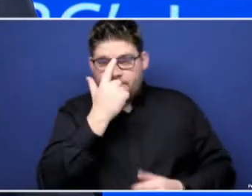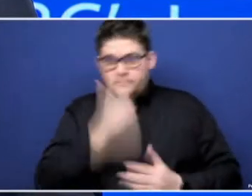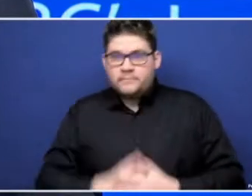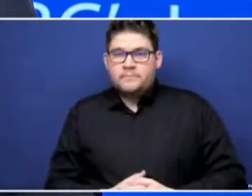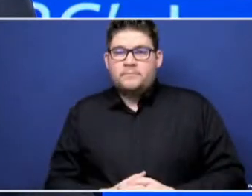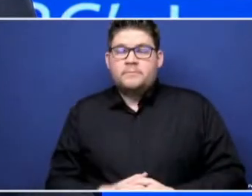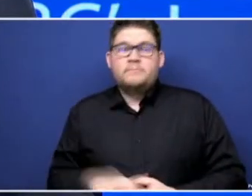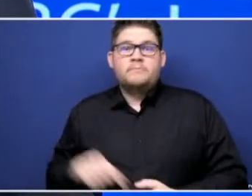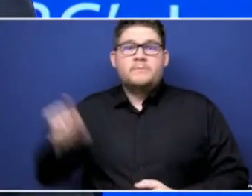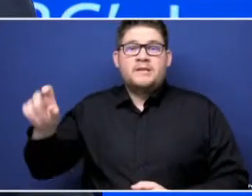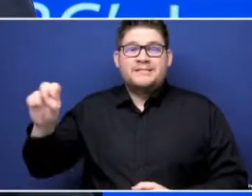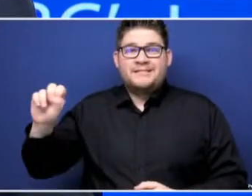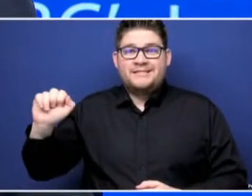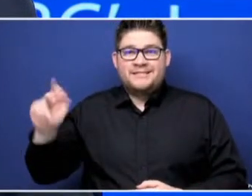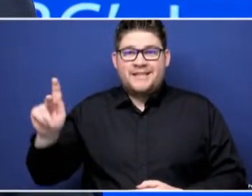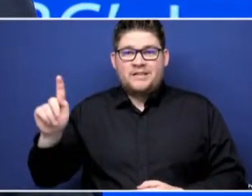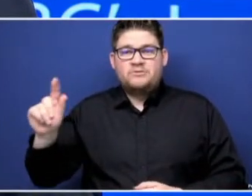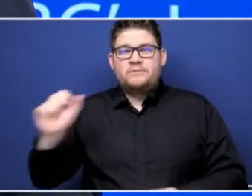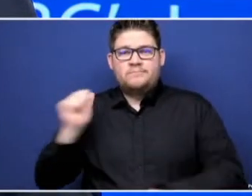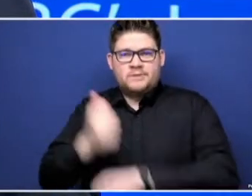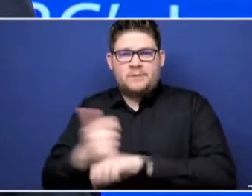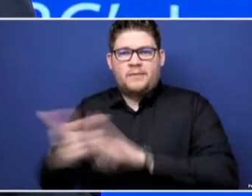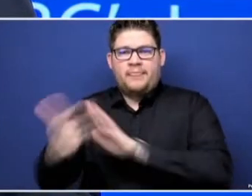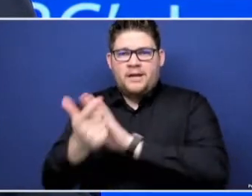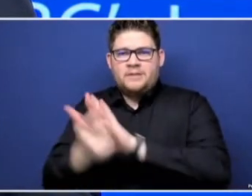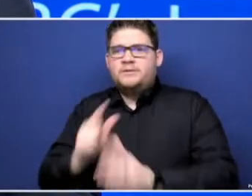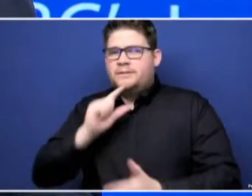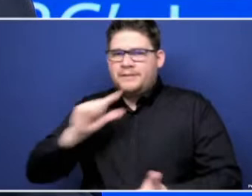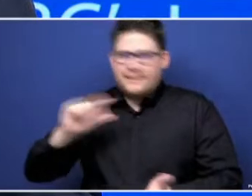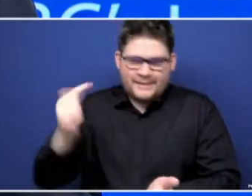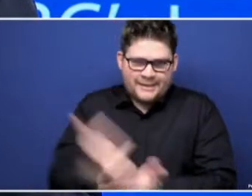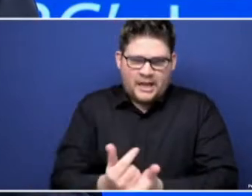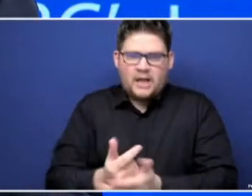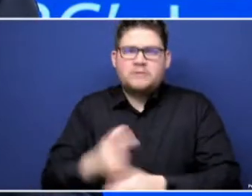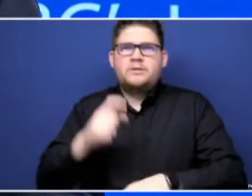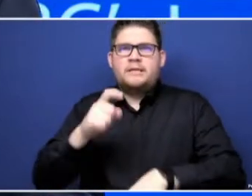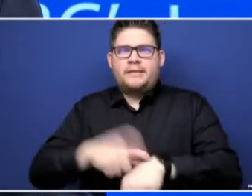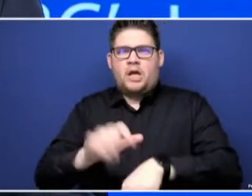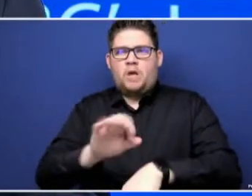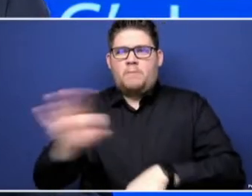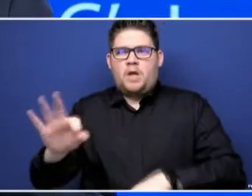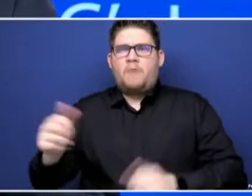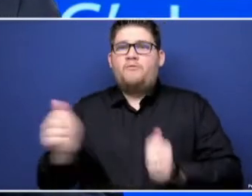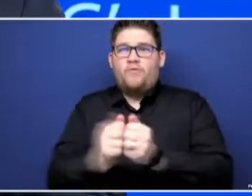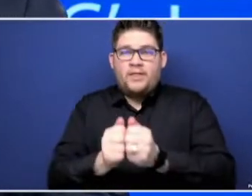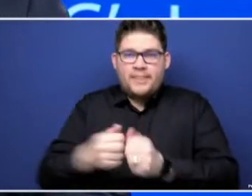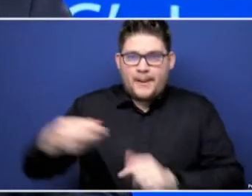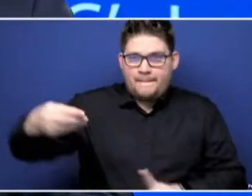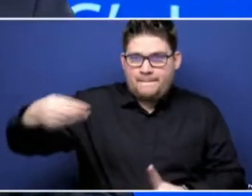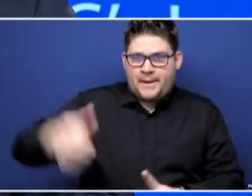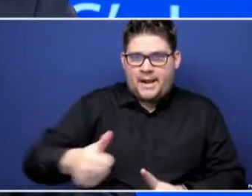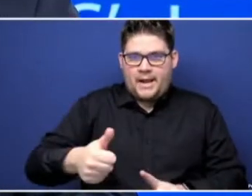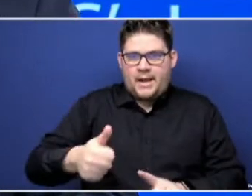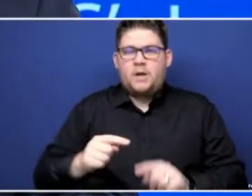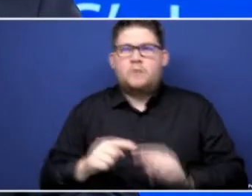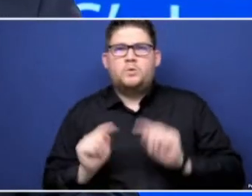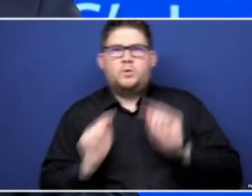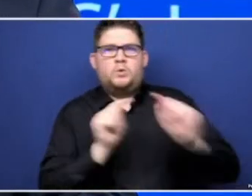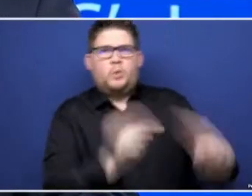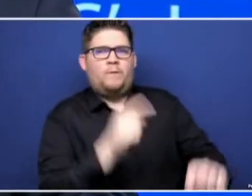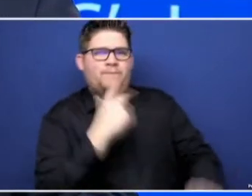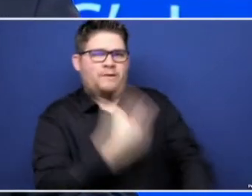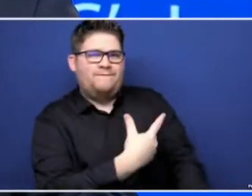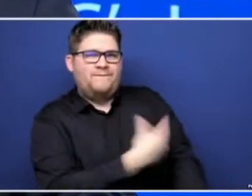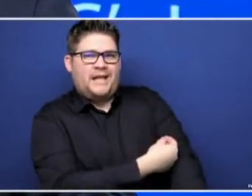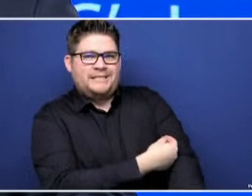for Saskatchewan's leadership on this, and we'll have more to say about that in the days ahead. Next question is from Les Lane, Times Colonist.